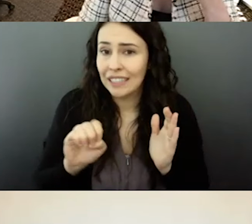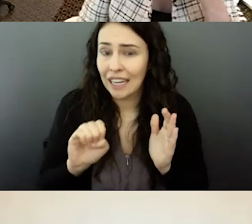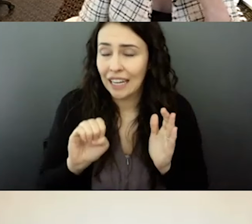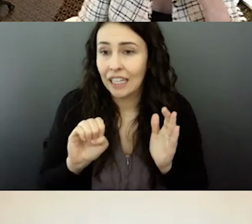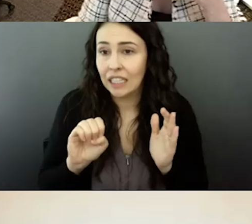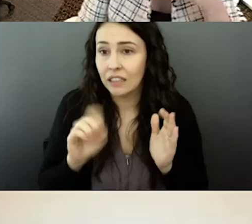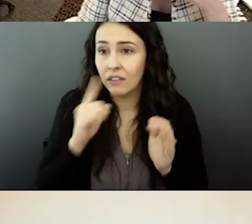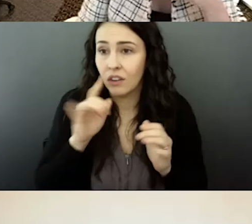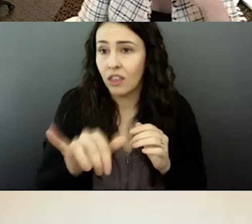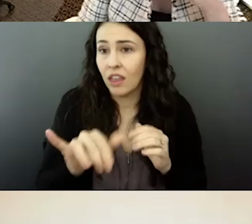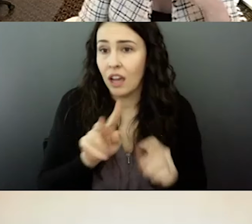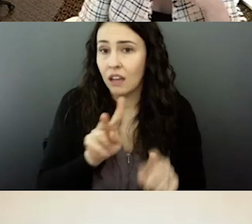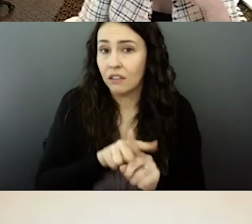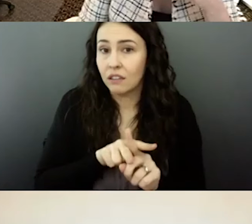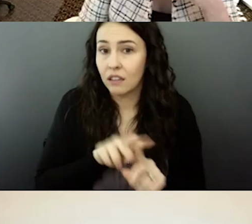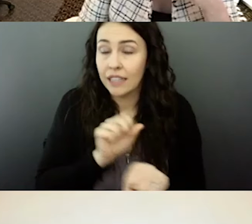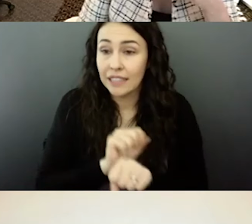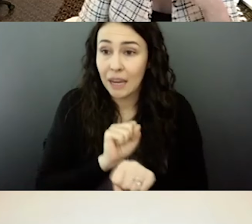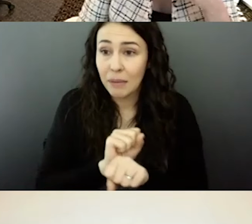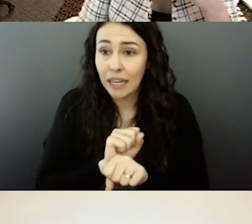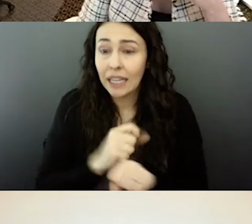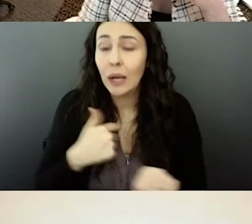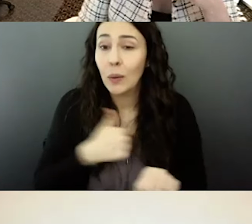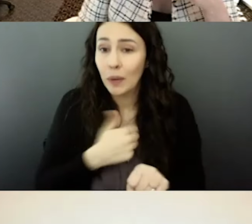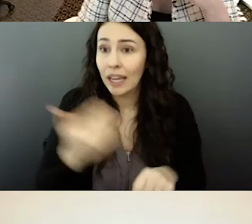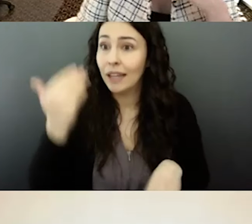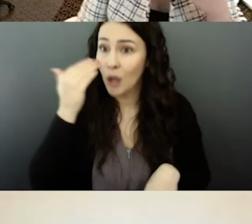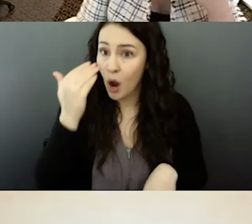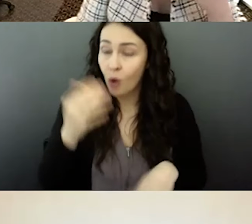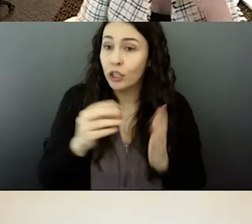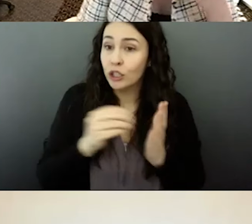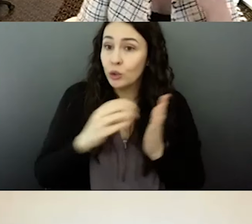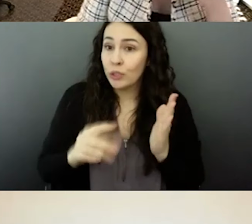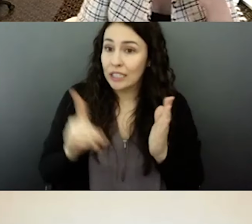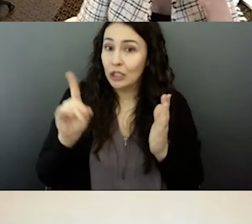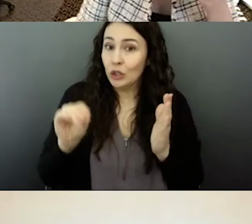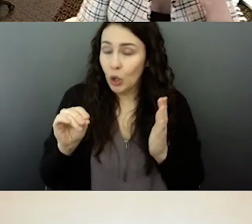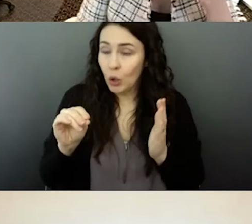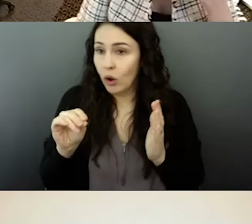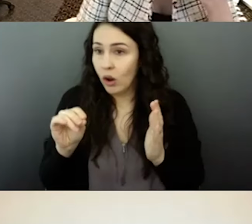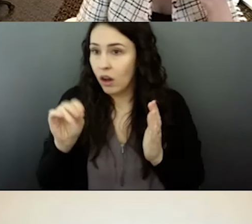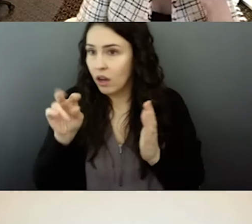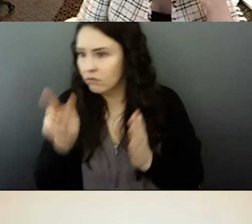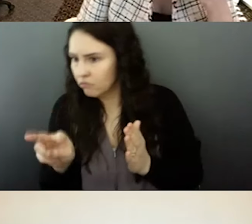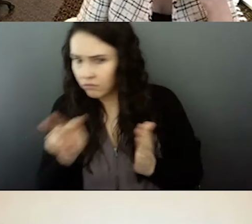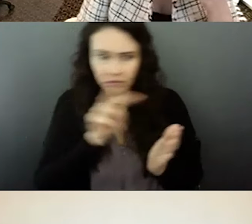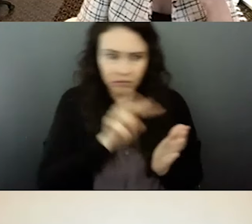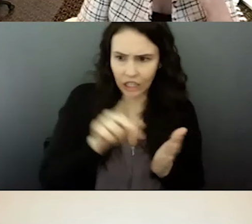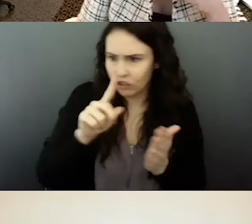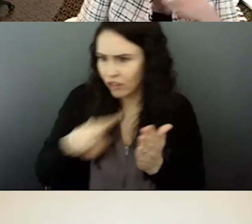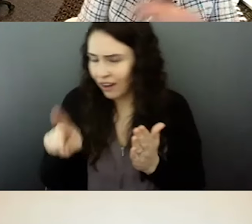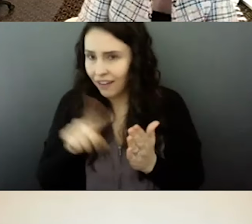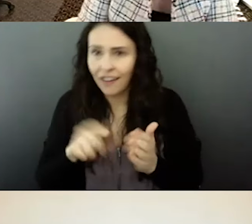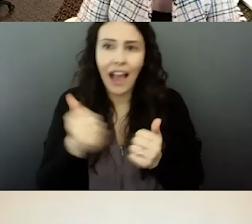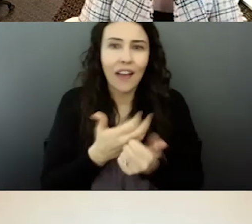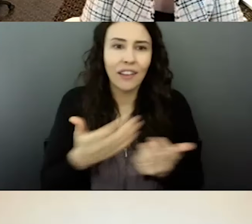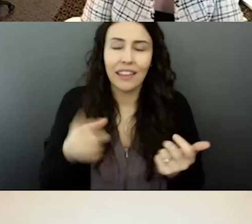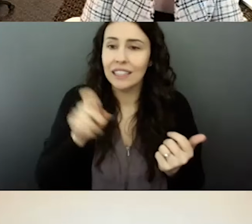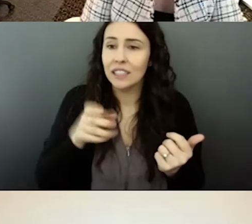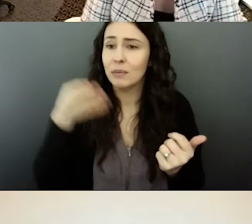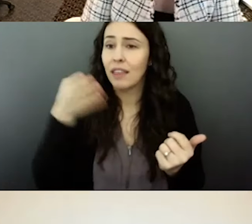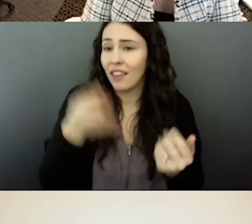assignment itself. And we know students really do cross-reference, right? It's like everything's got to be right there. Just tell me now. So